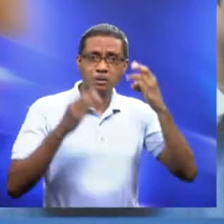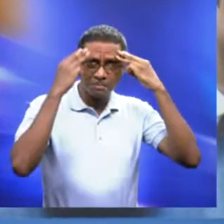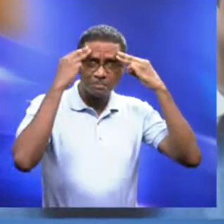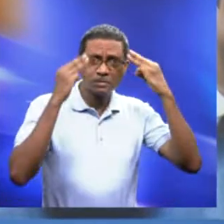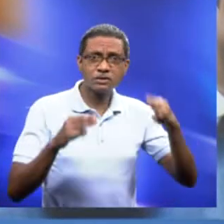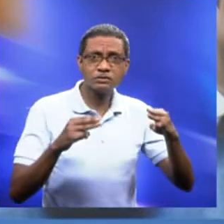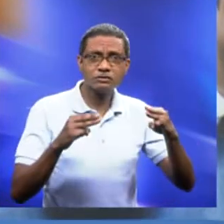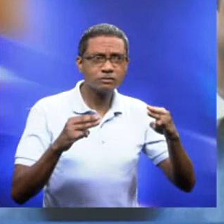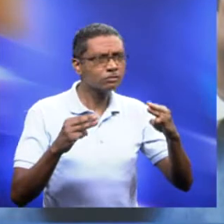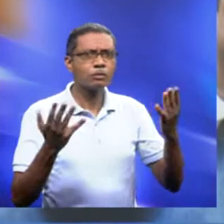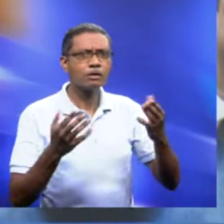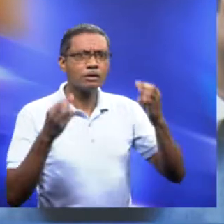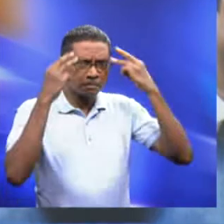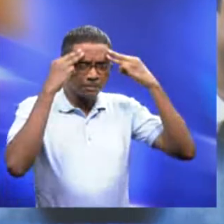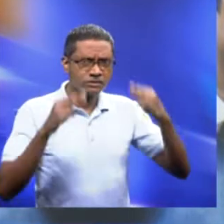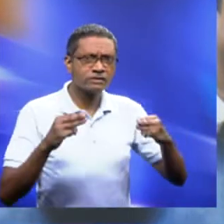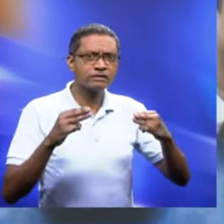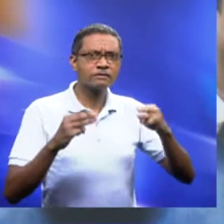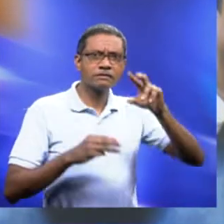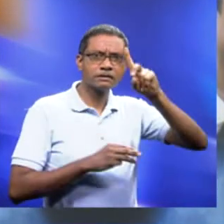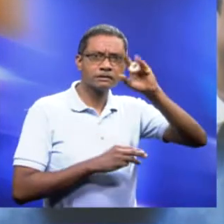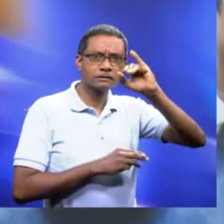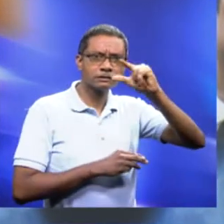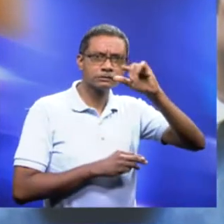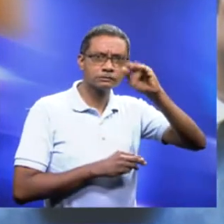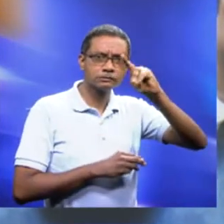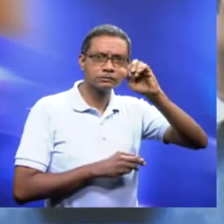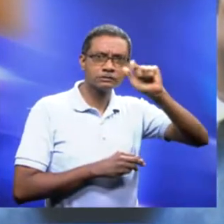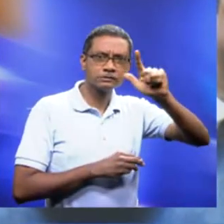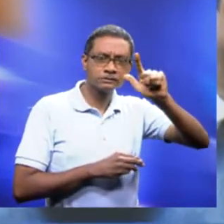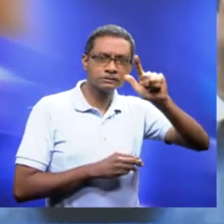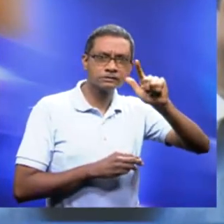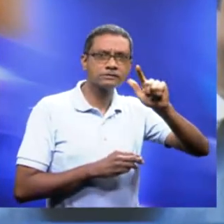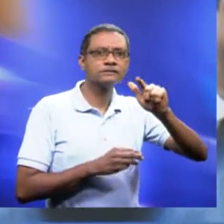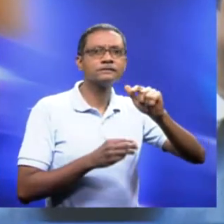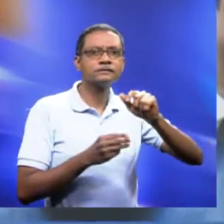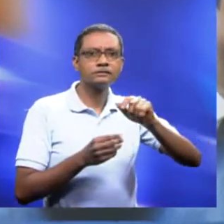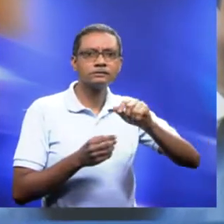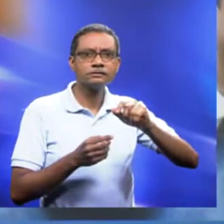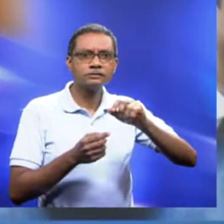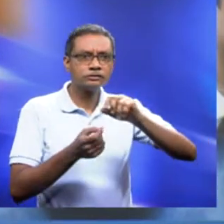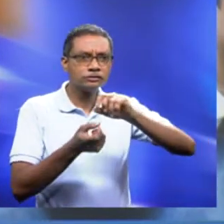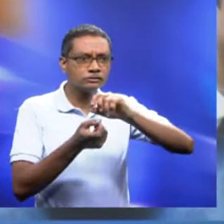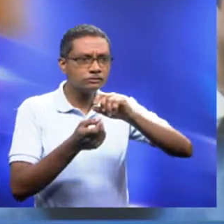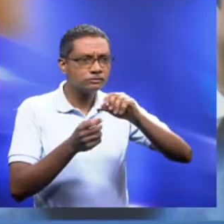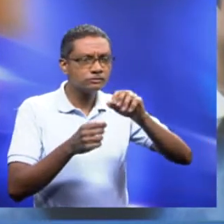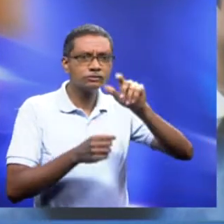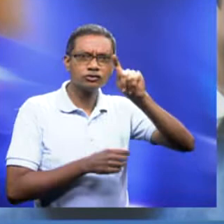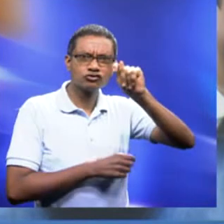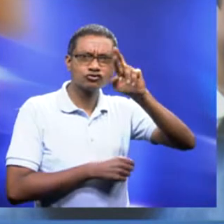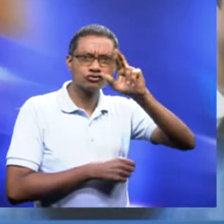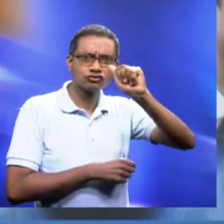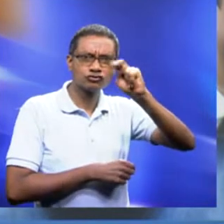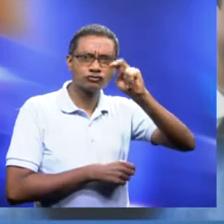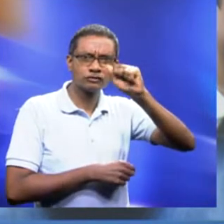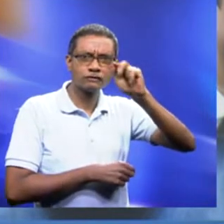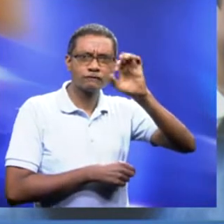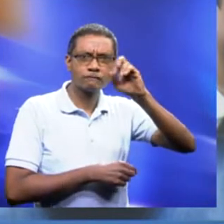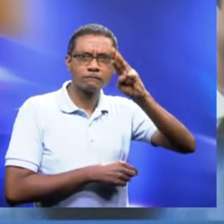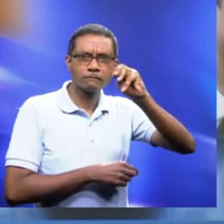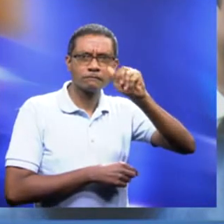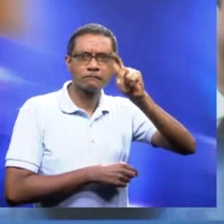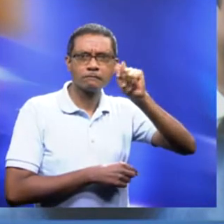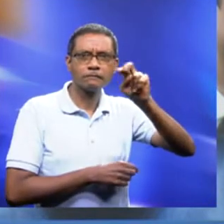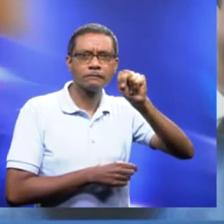is the Ministry of Digital Transformation, and it's critical for us to really advance the country digitally,